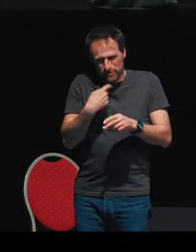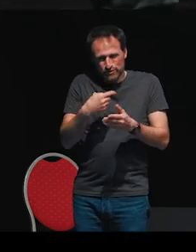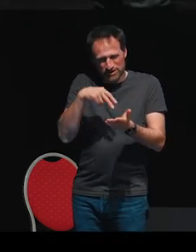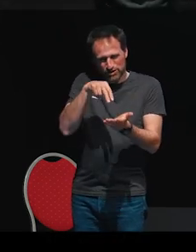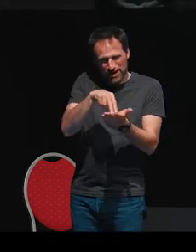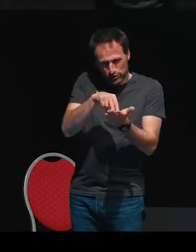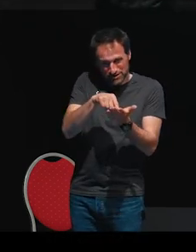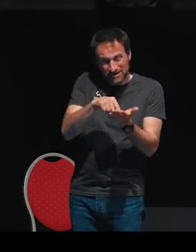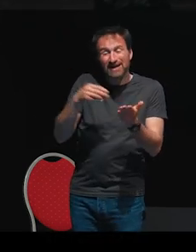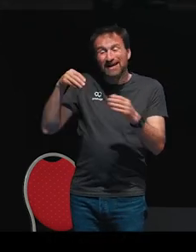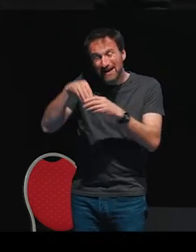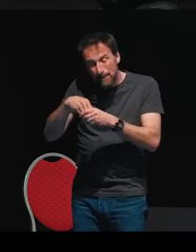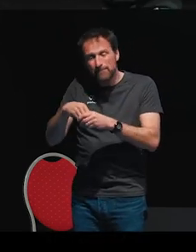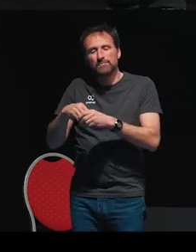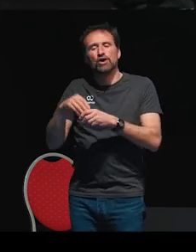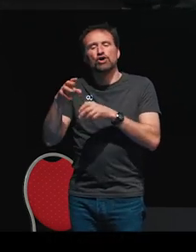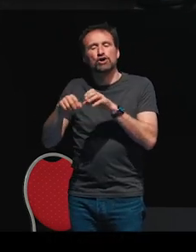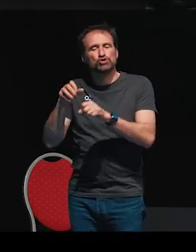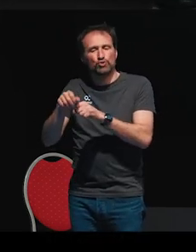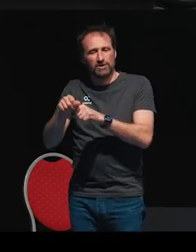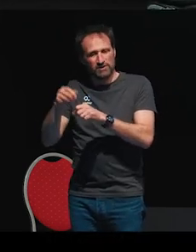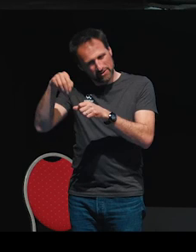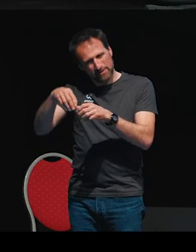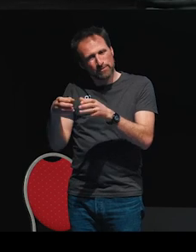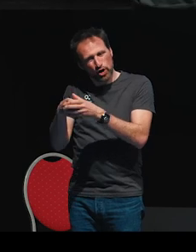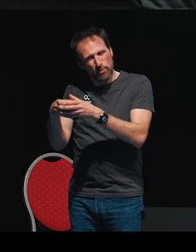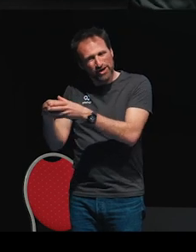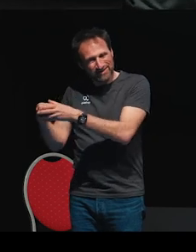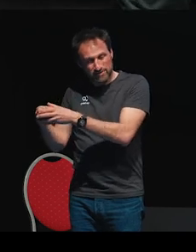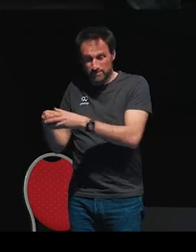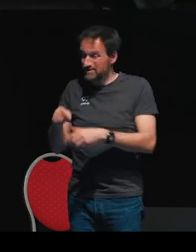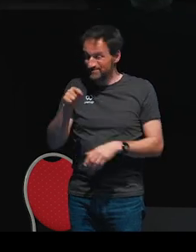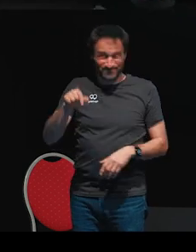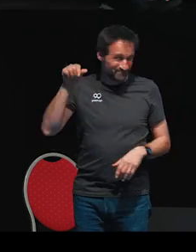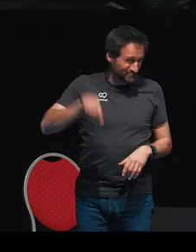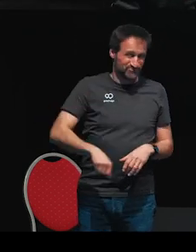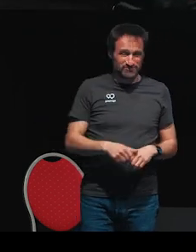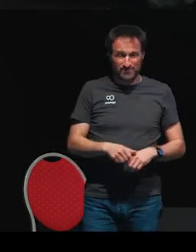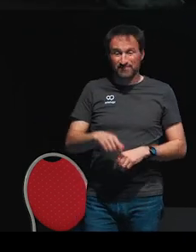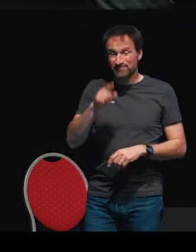your components. And this is very bad, because if you place those queries in the